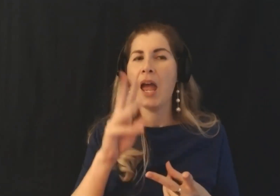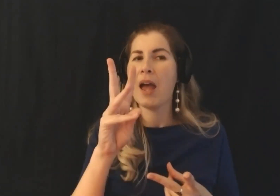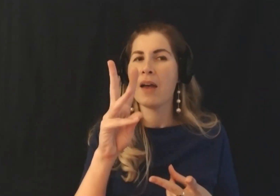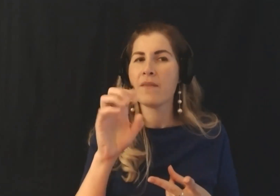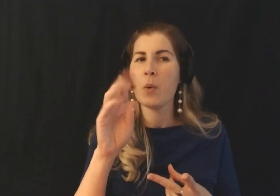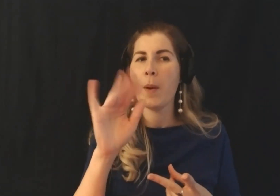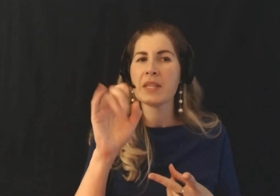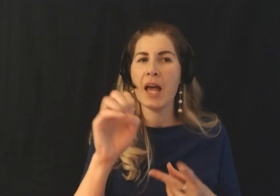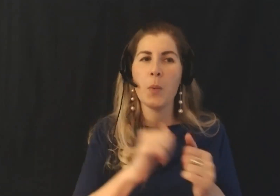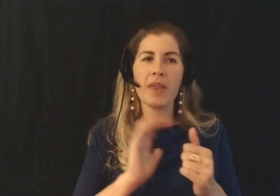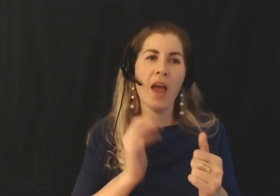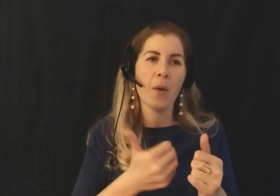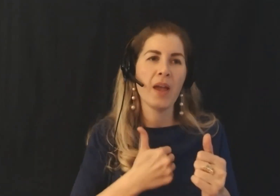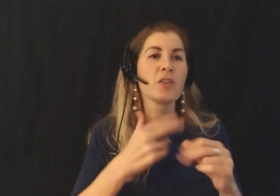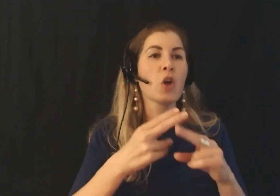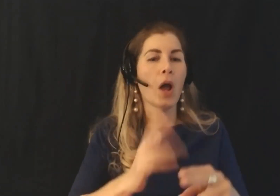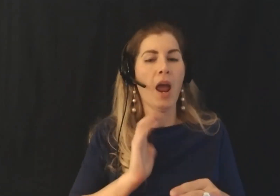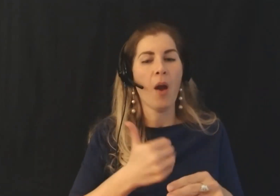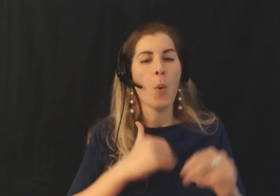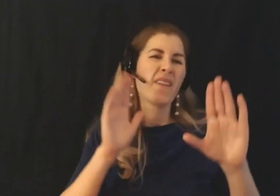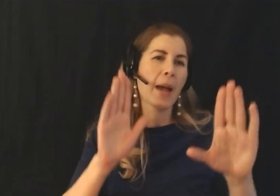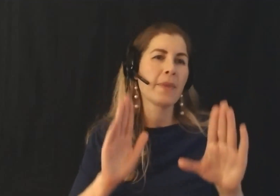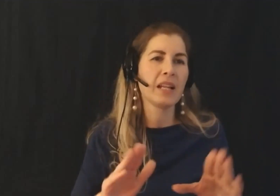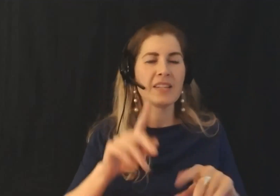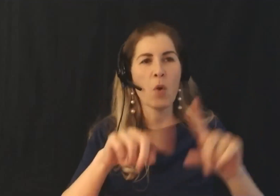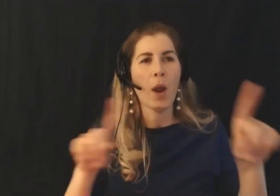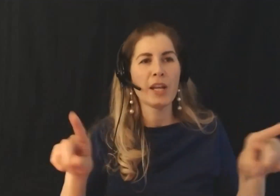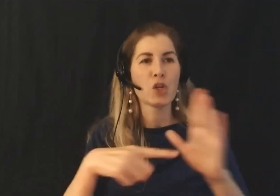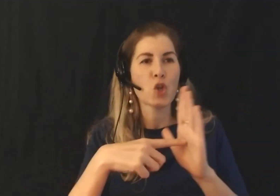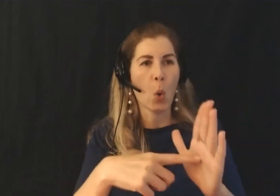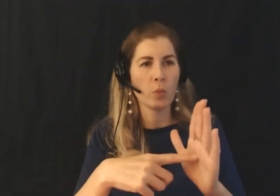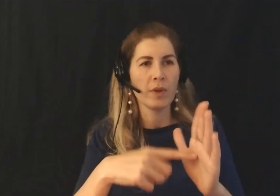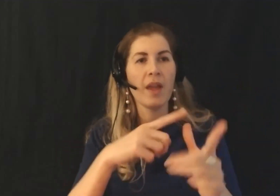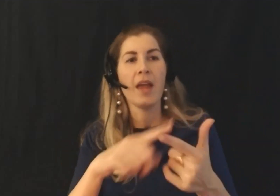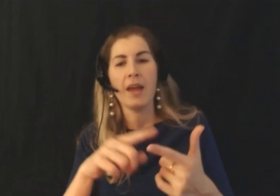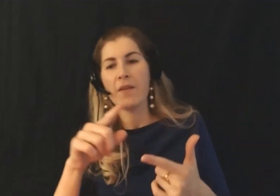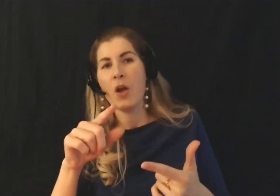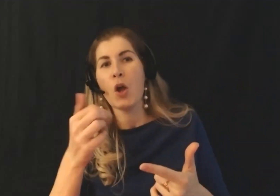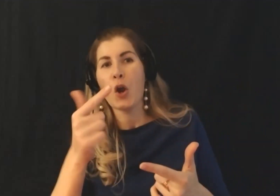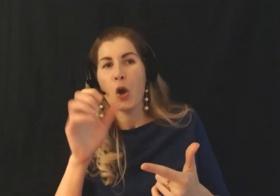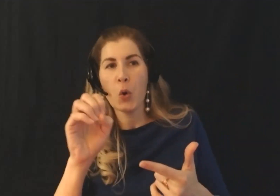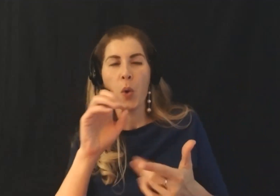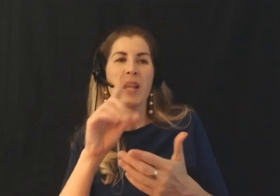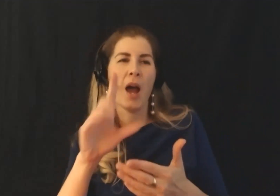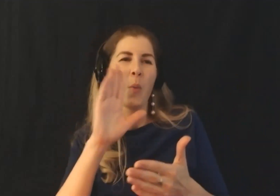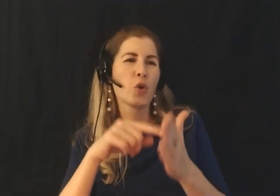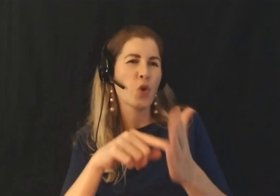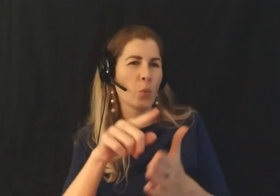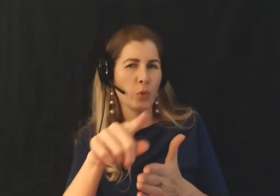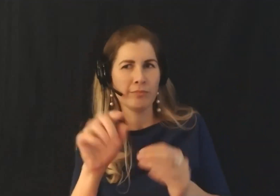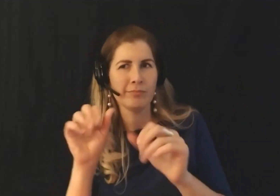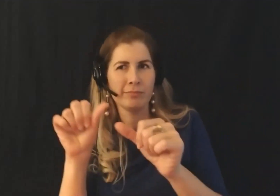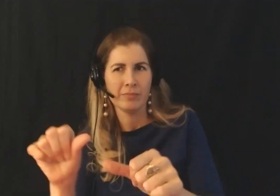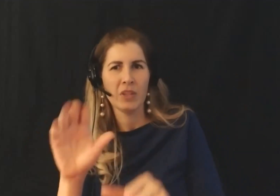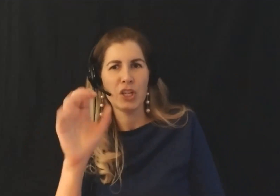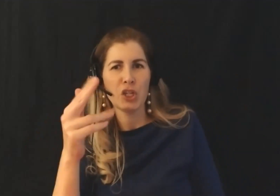It's Our Fabulous Variety Show. And then I have a Google Doc that I'm going to share with all of you. I'm going to actually put it in the chat